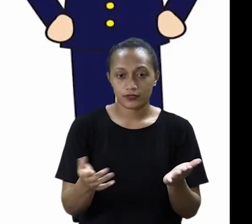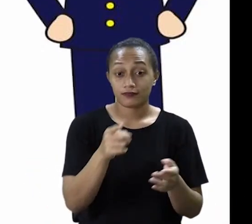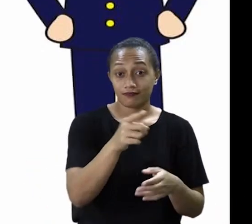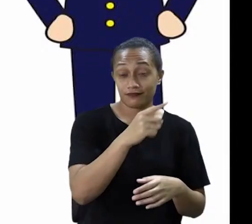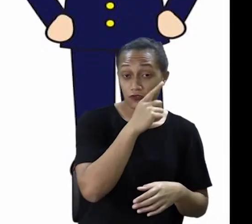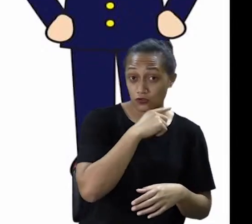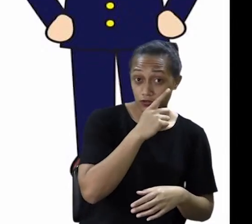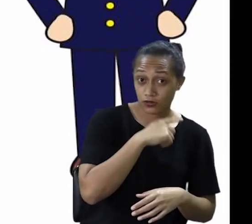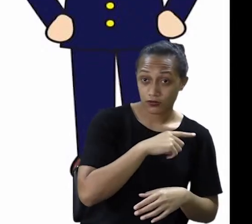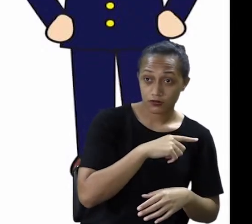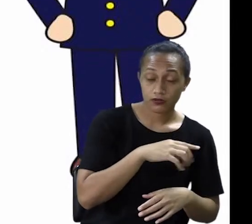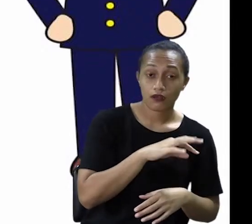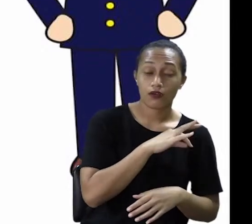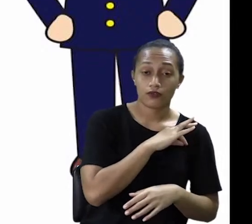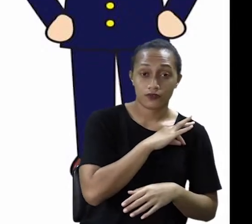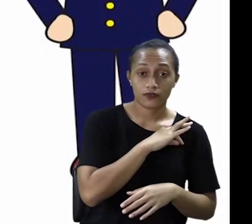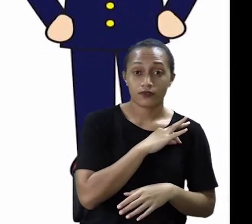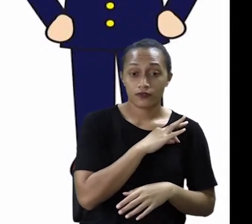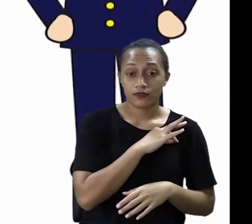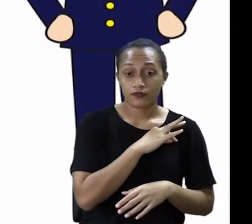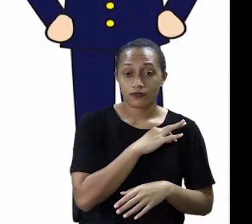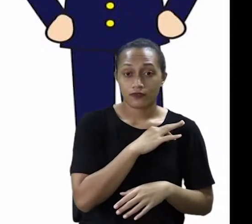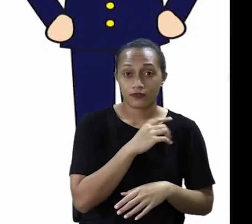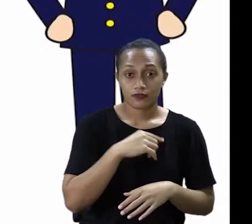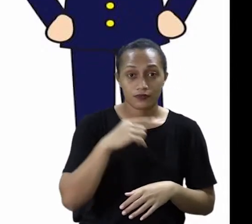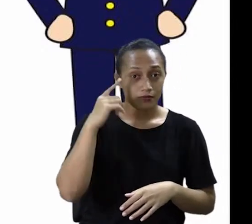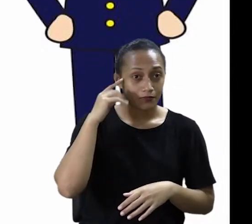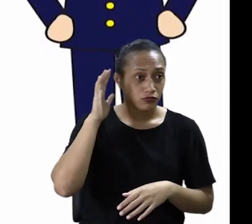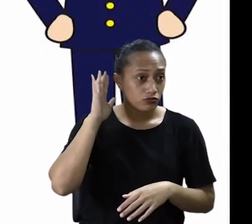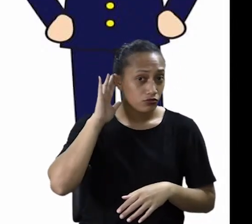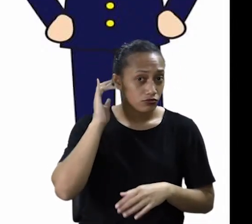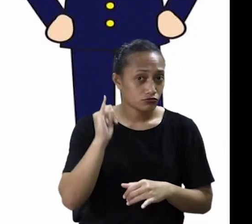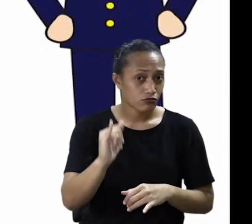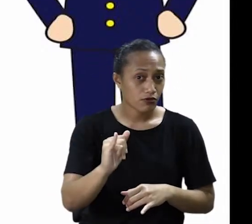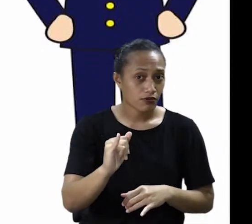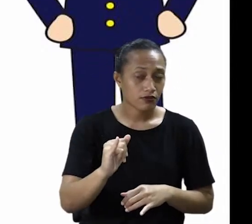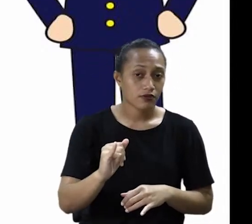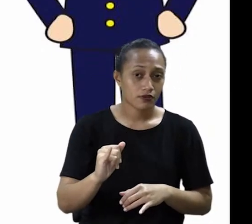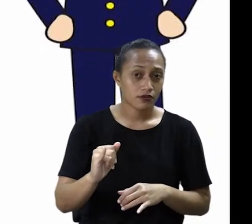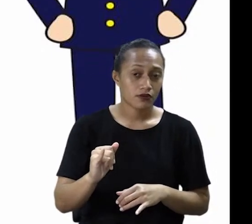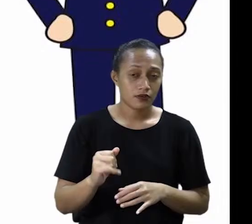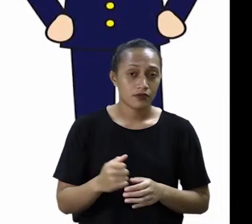Anne: Oh, I must have heard you wrong.